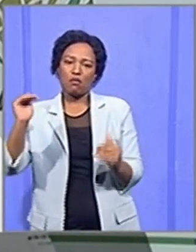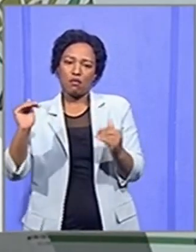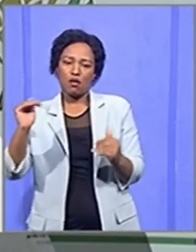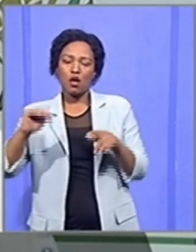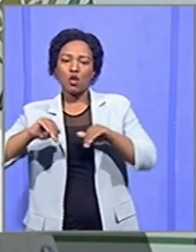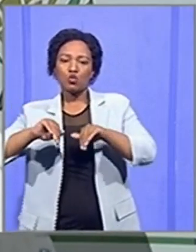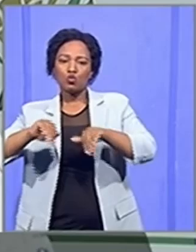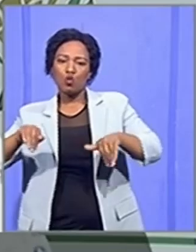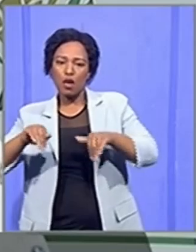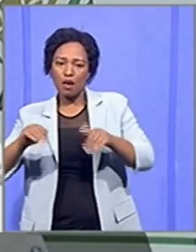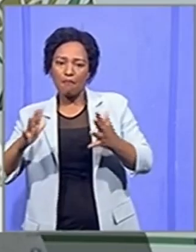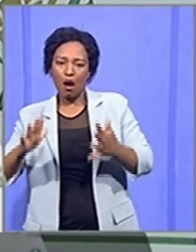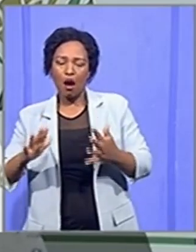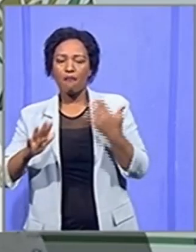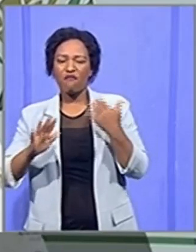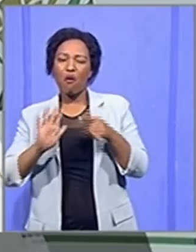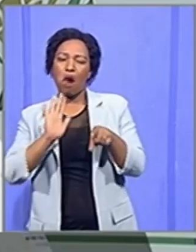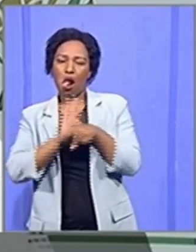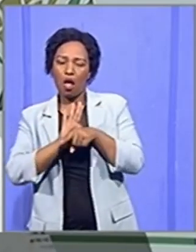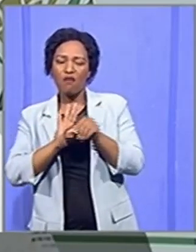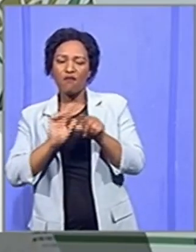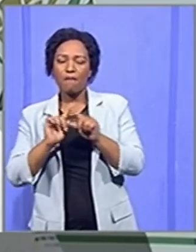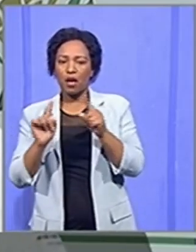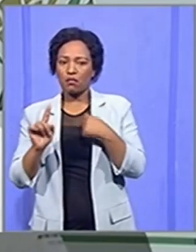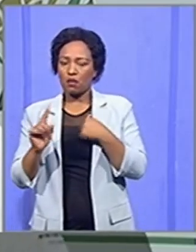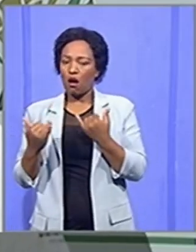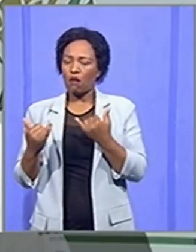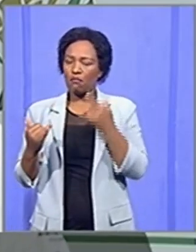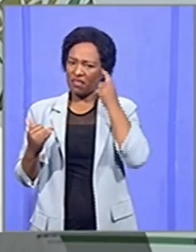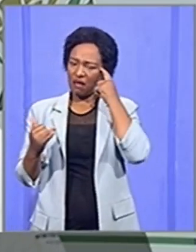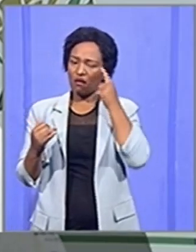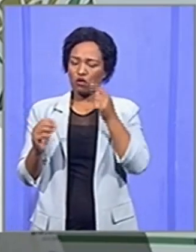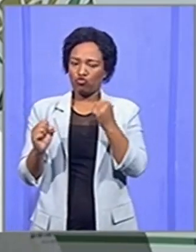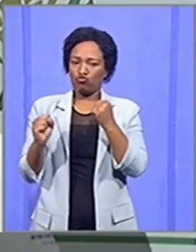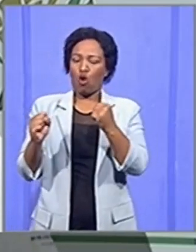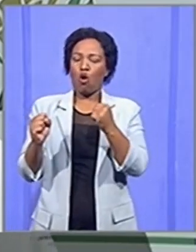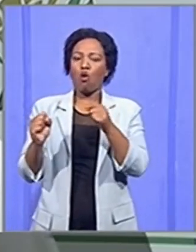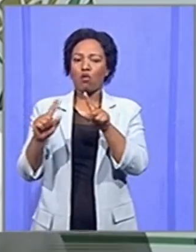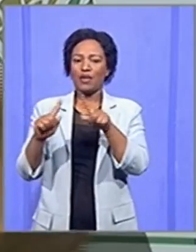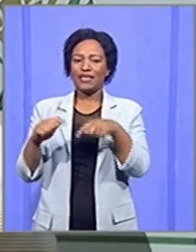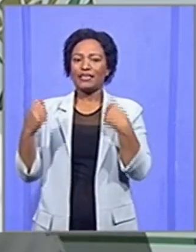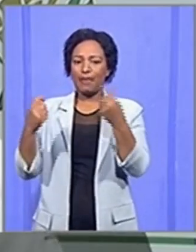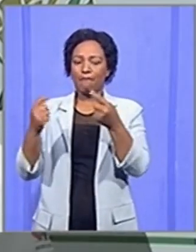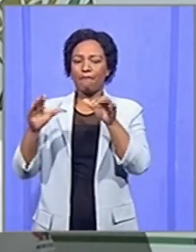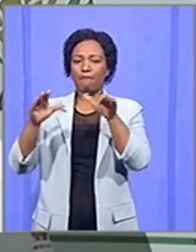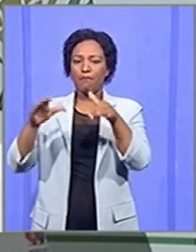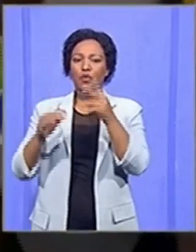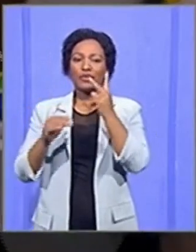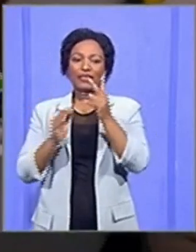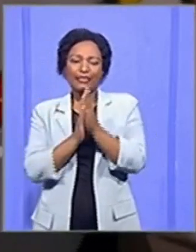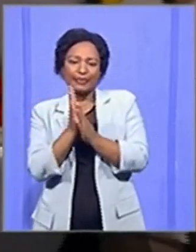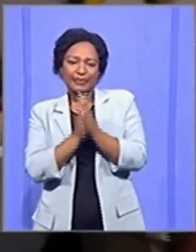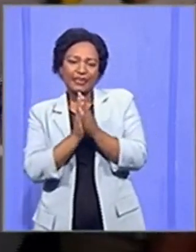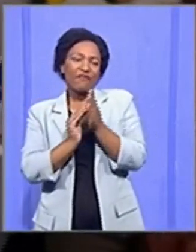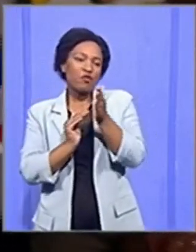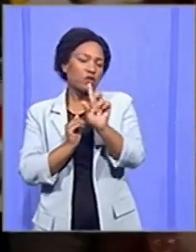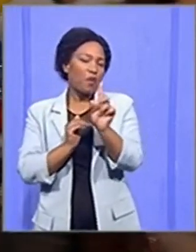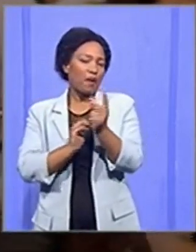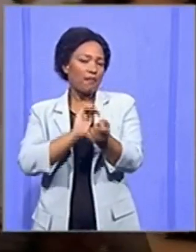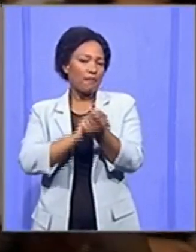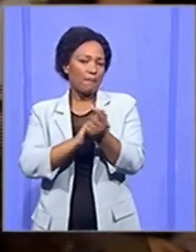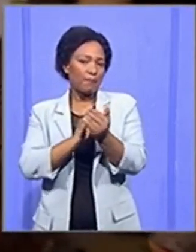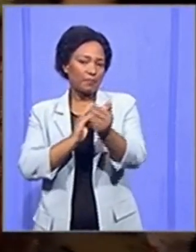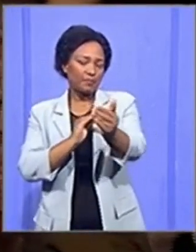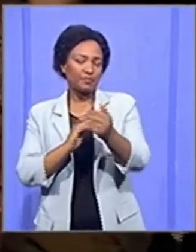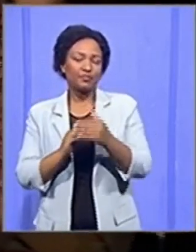swimmers, but I definitely think we have a strong group going and I'm excited to even see in the future what's to come. SASCOC e tla